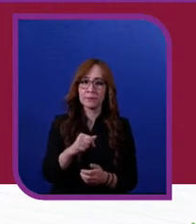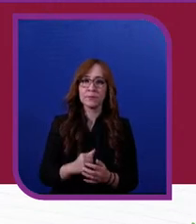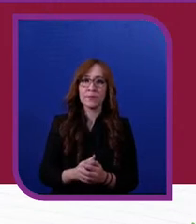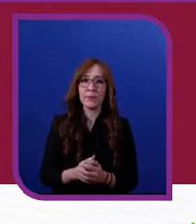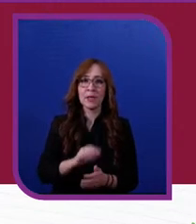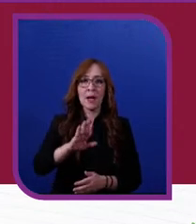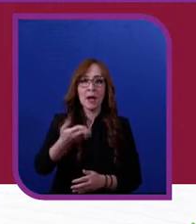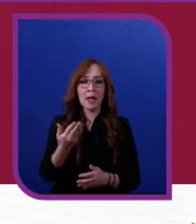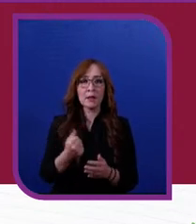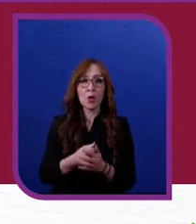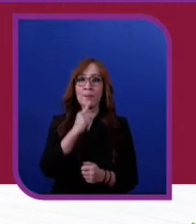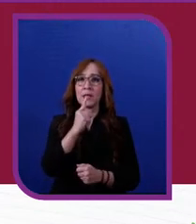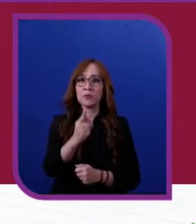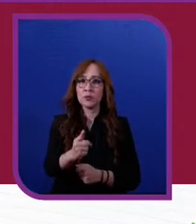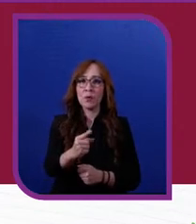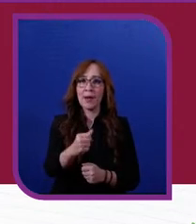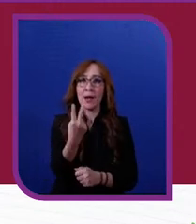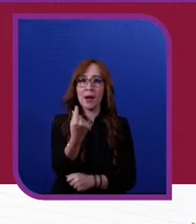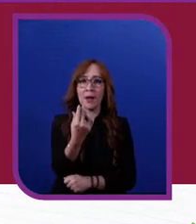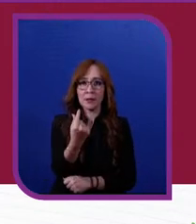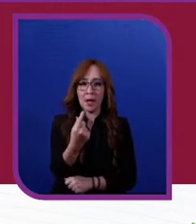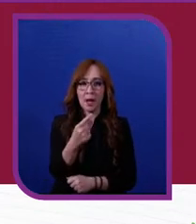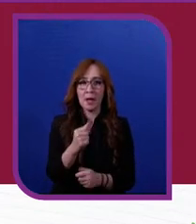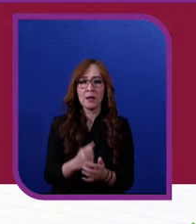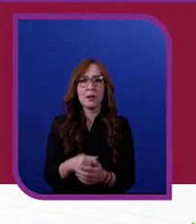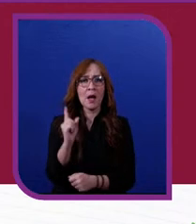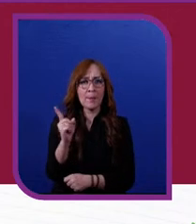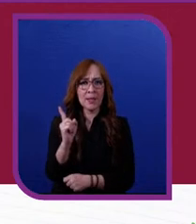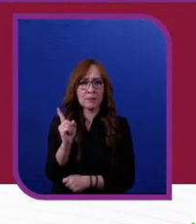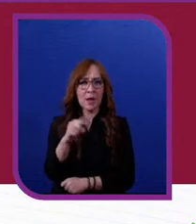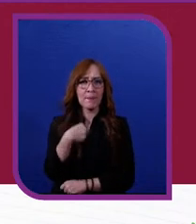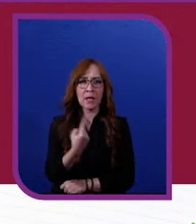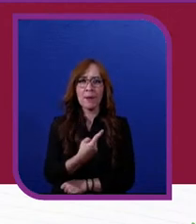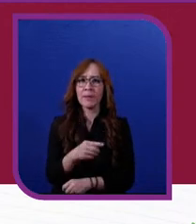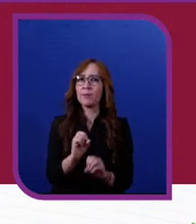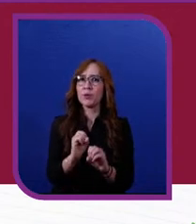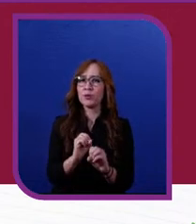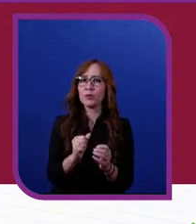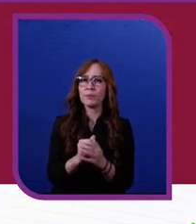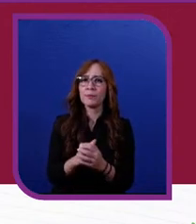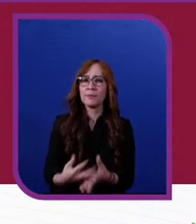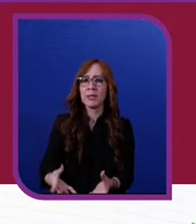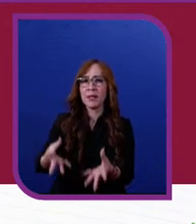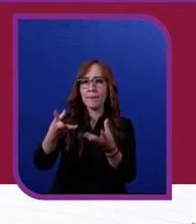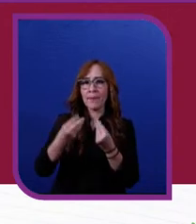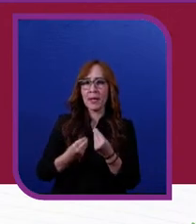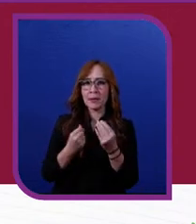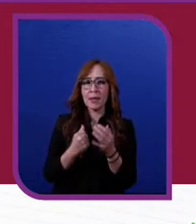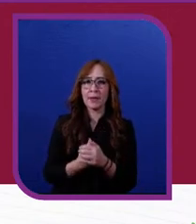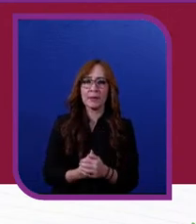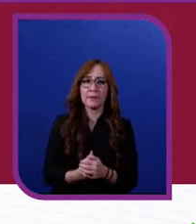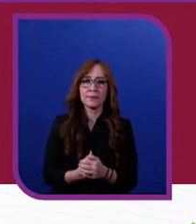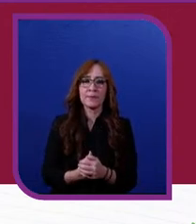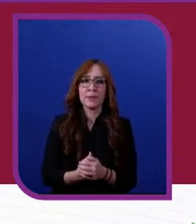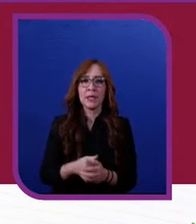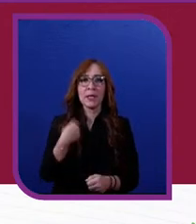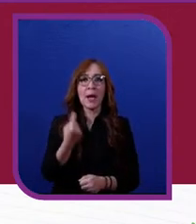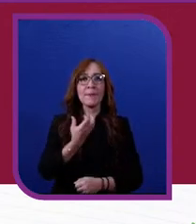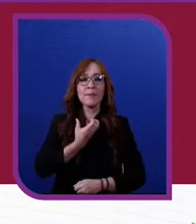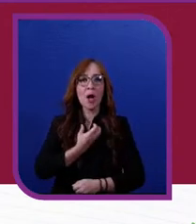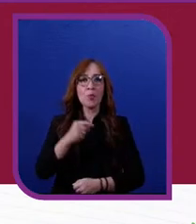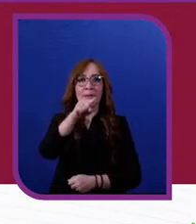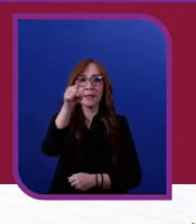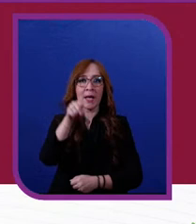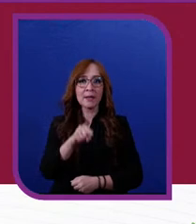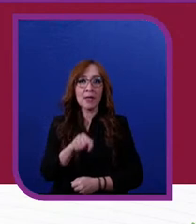maybe you'd like to ask SPC S1 Fawaz clm How weekend